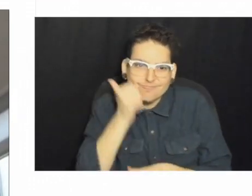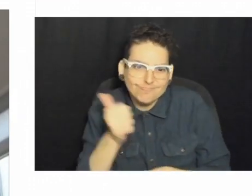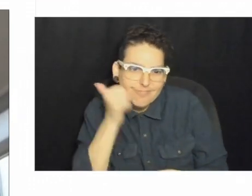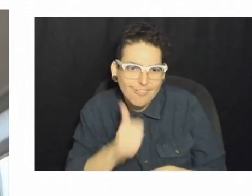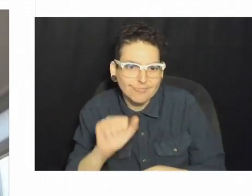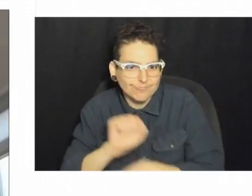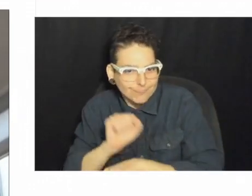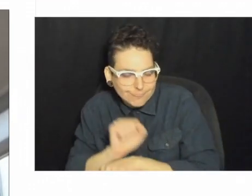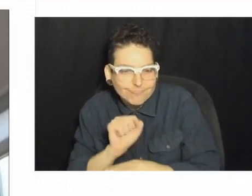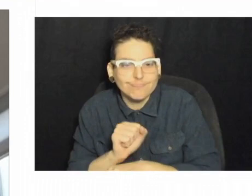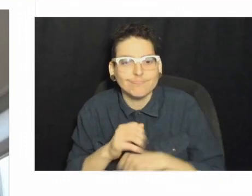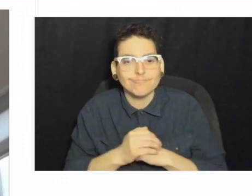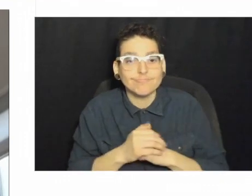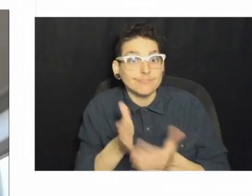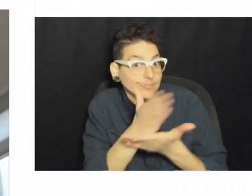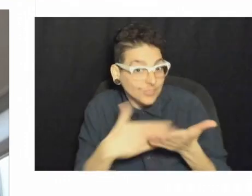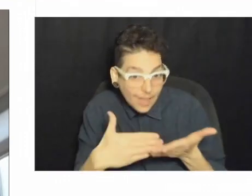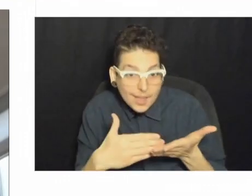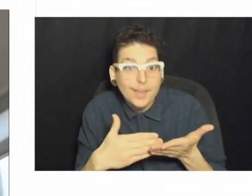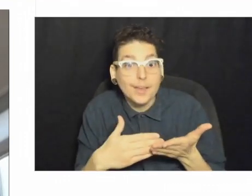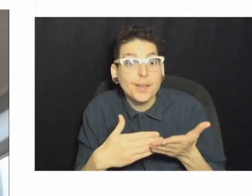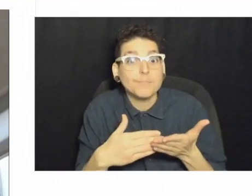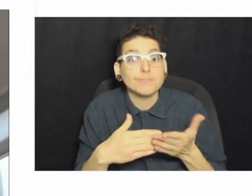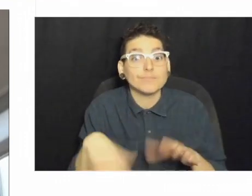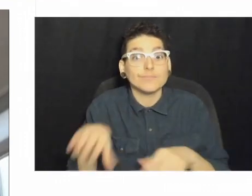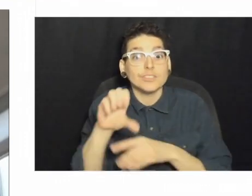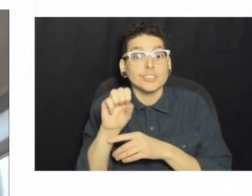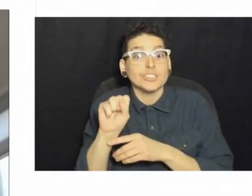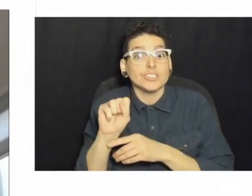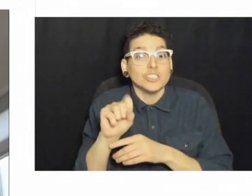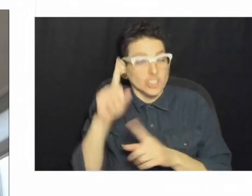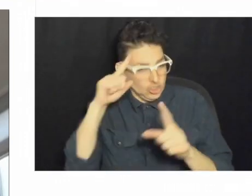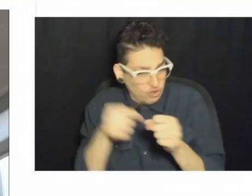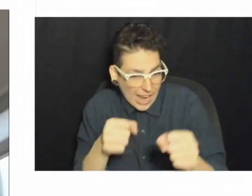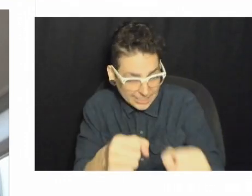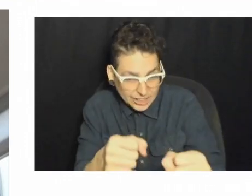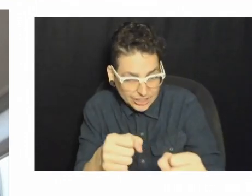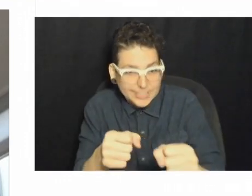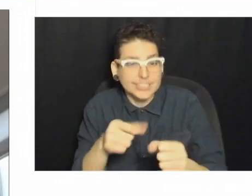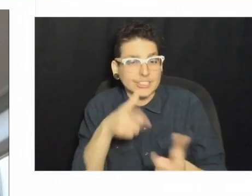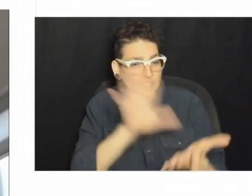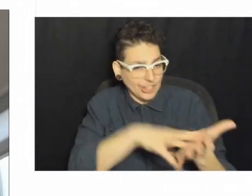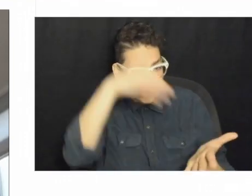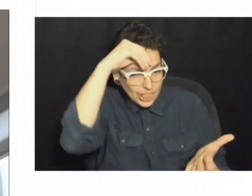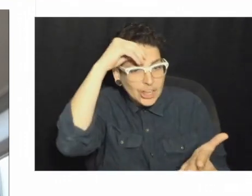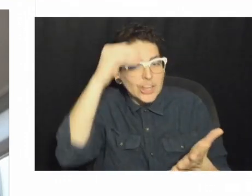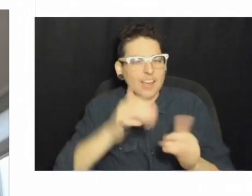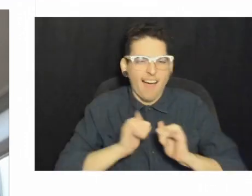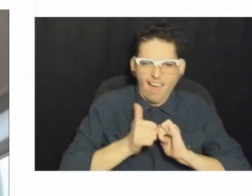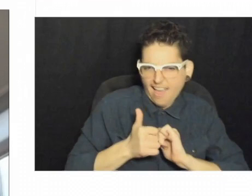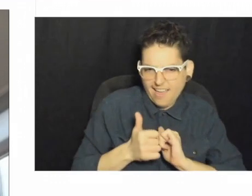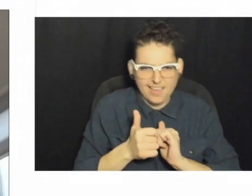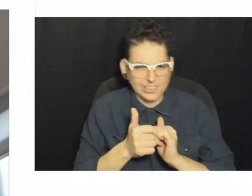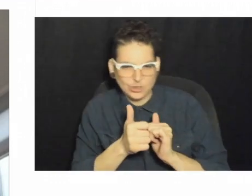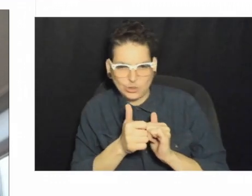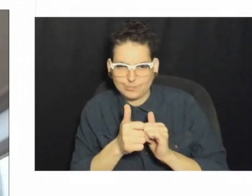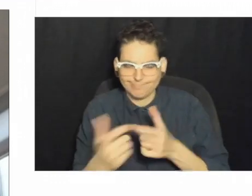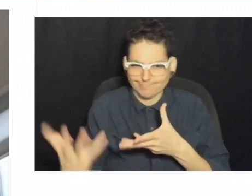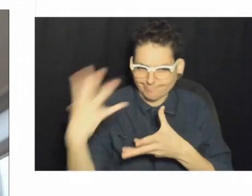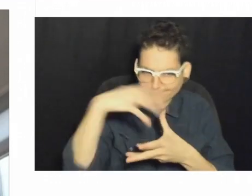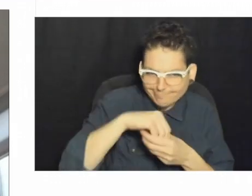in public health emergency response and preparedness, and what you could incorporate into your daily work as part of